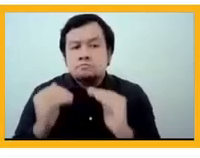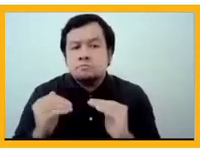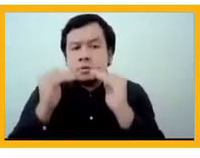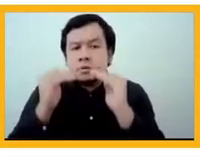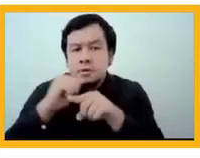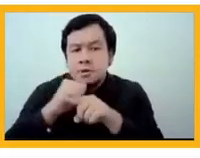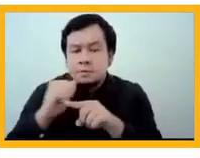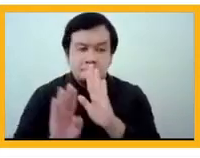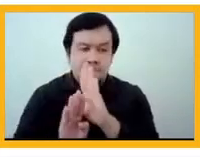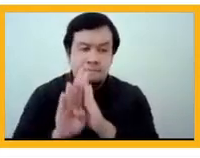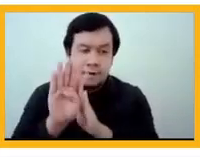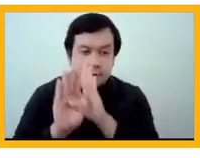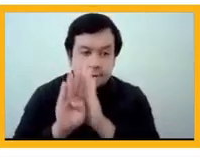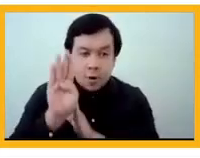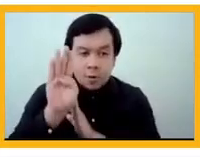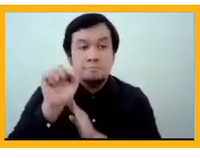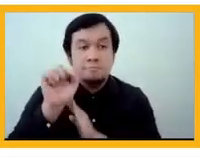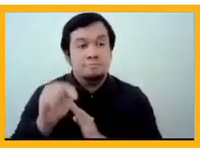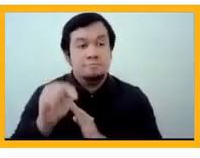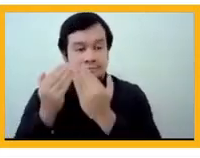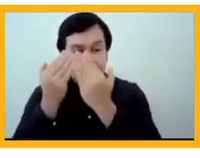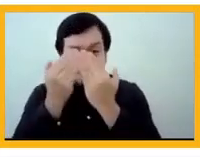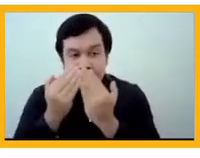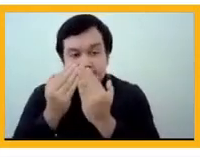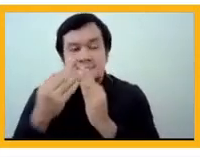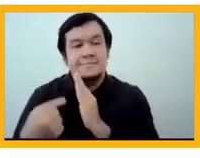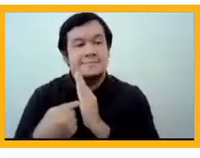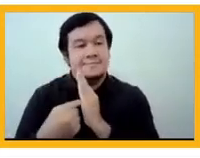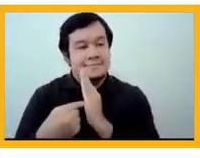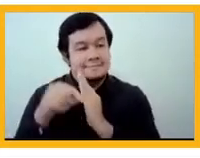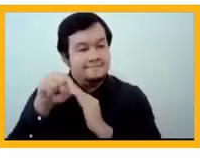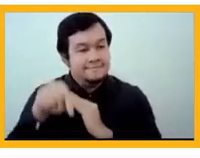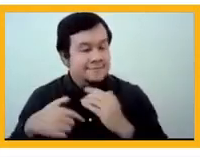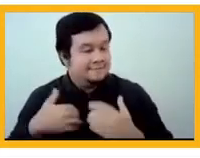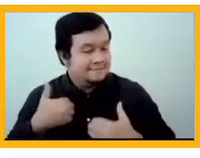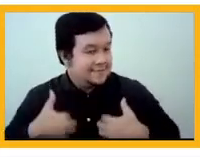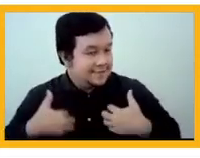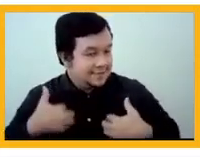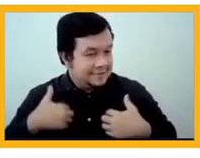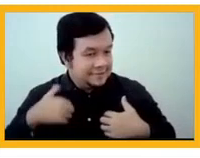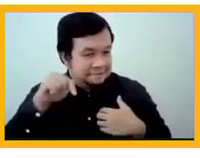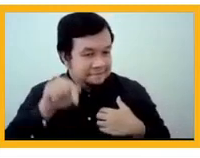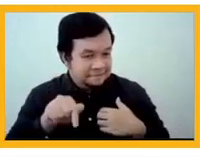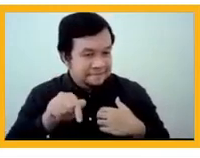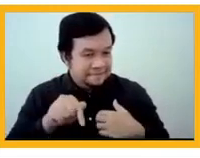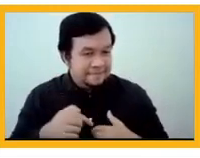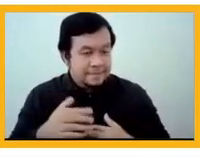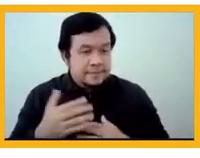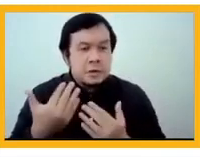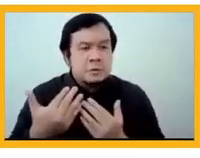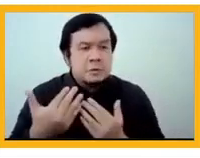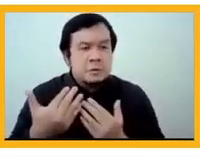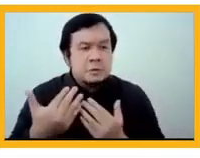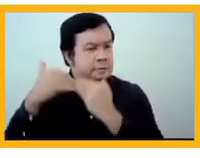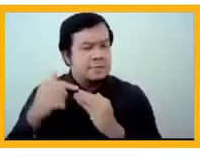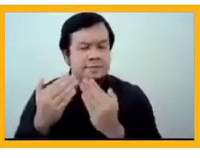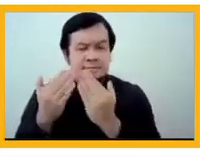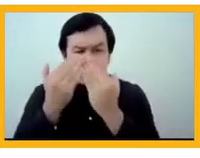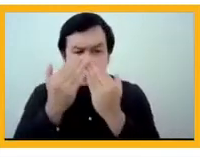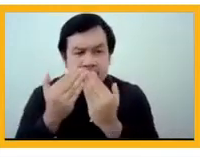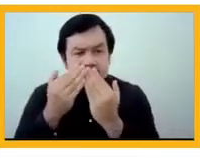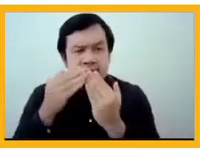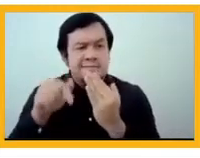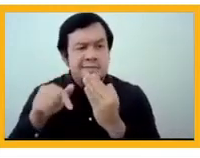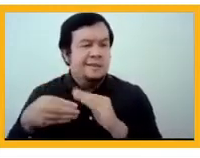of thing which I'm very excited about is that historically in education policy, we mostly so the paradox was this, right?